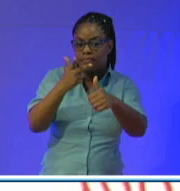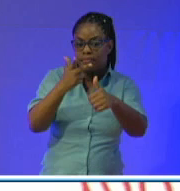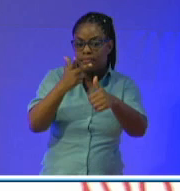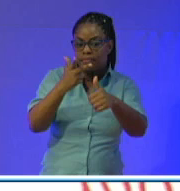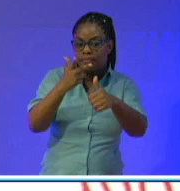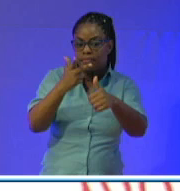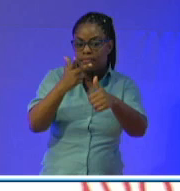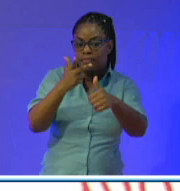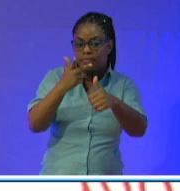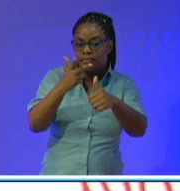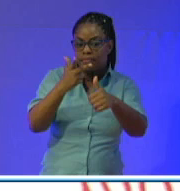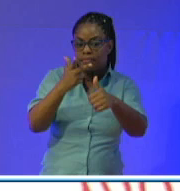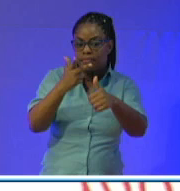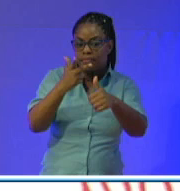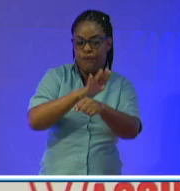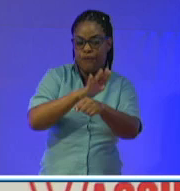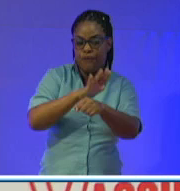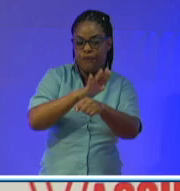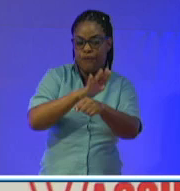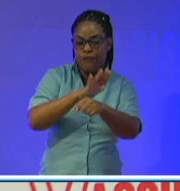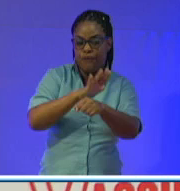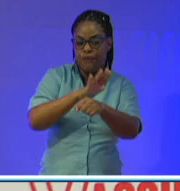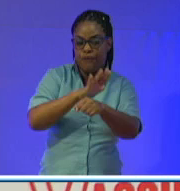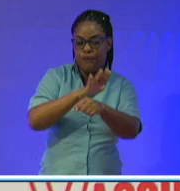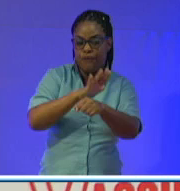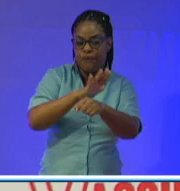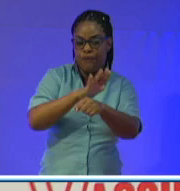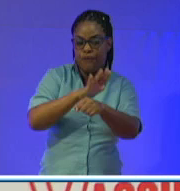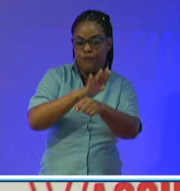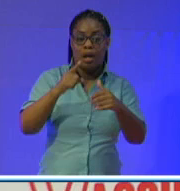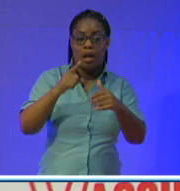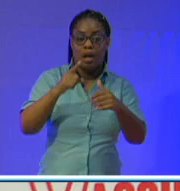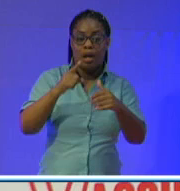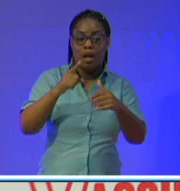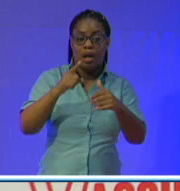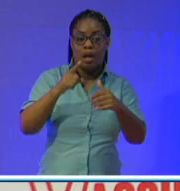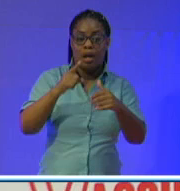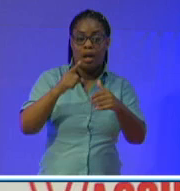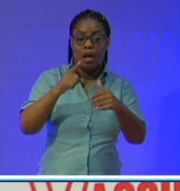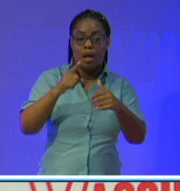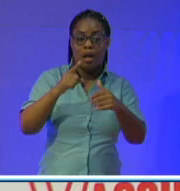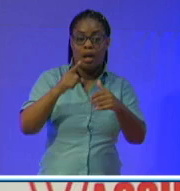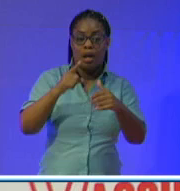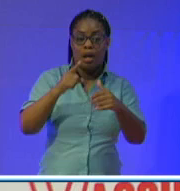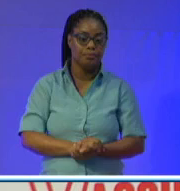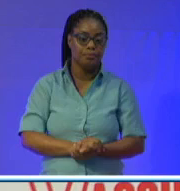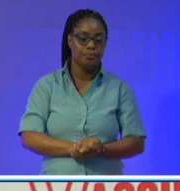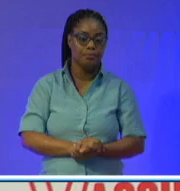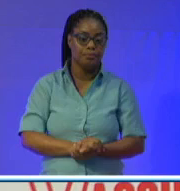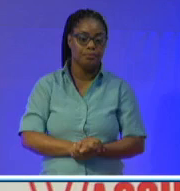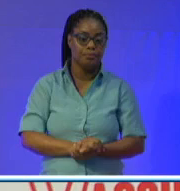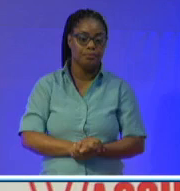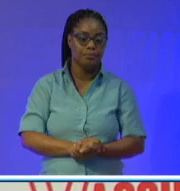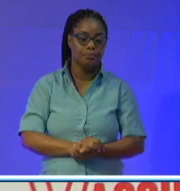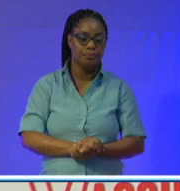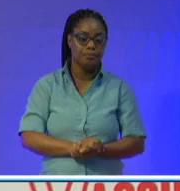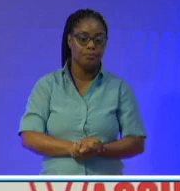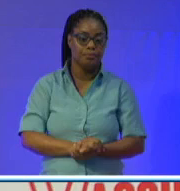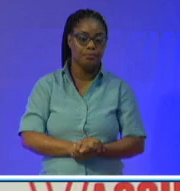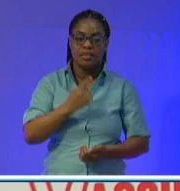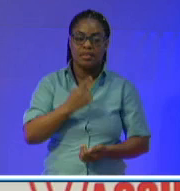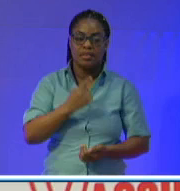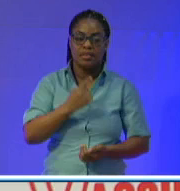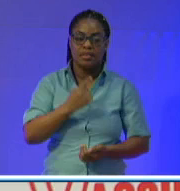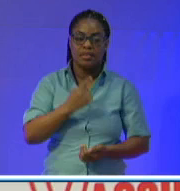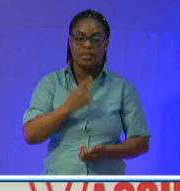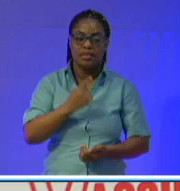follow-up question. I recall there are certain pregnant women who are also at higher risk than others. Right.